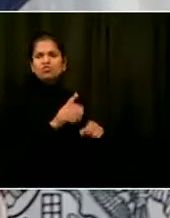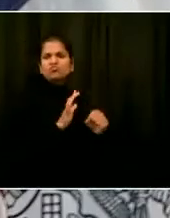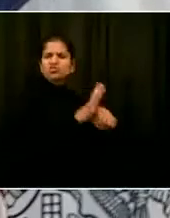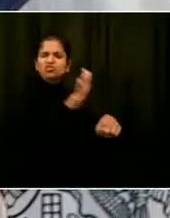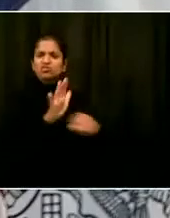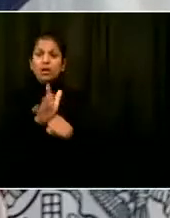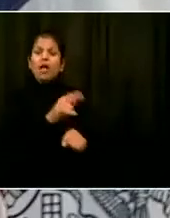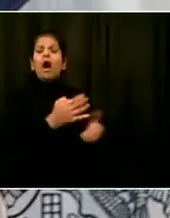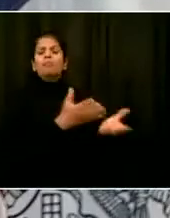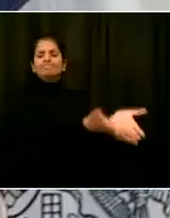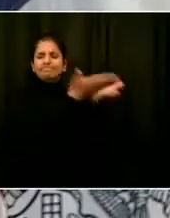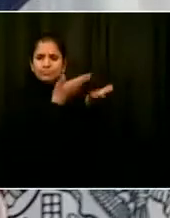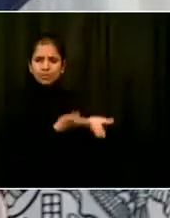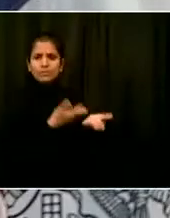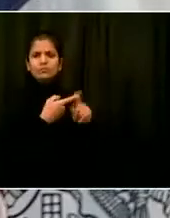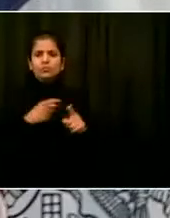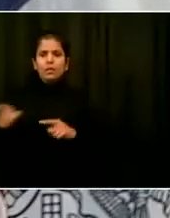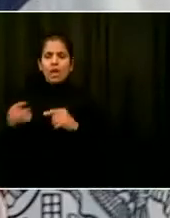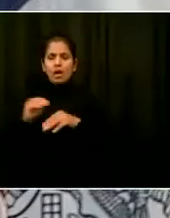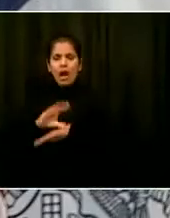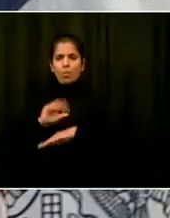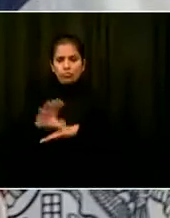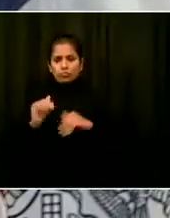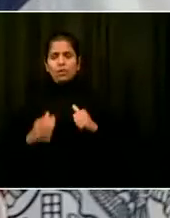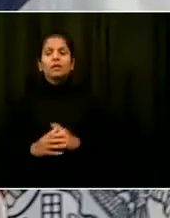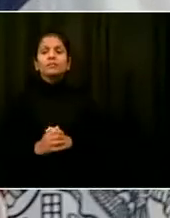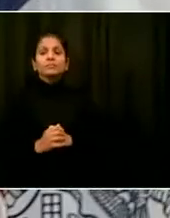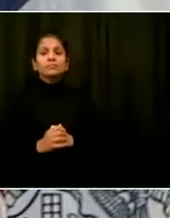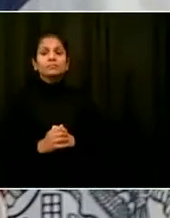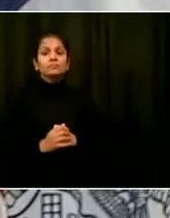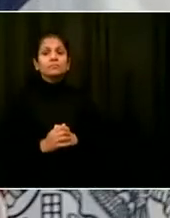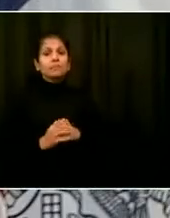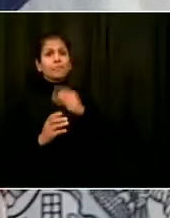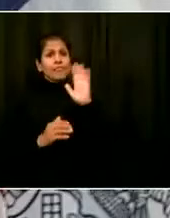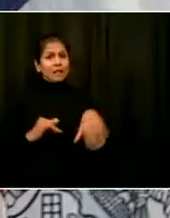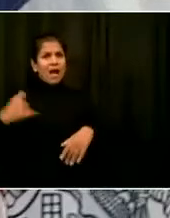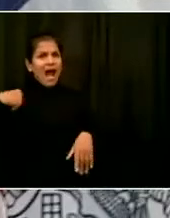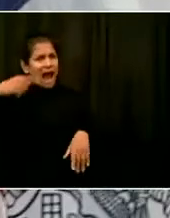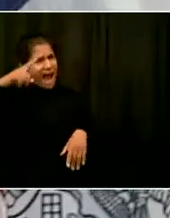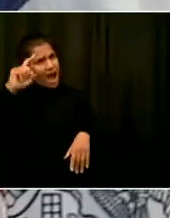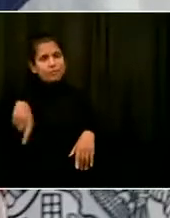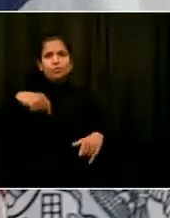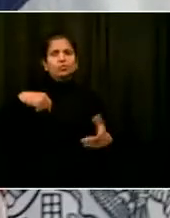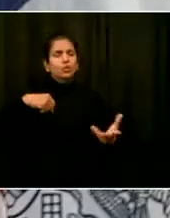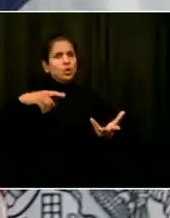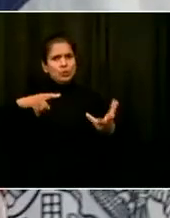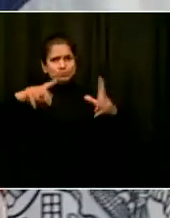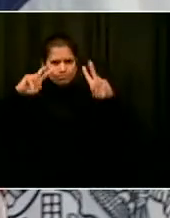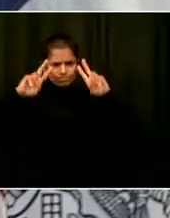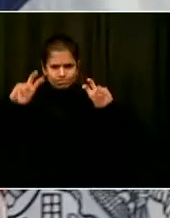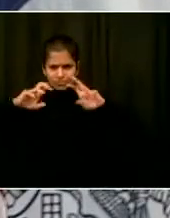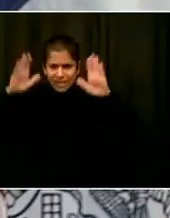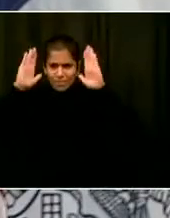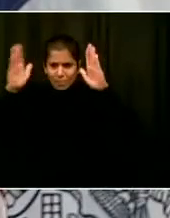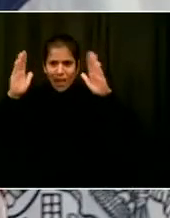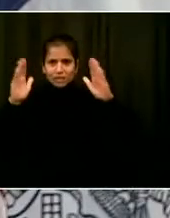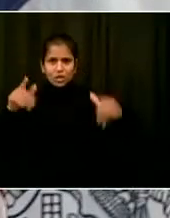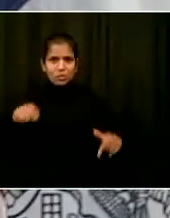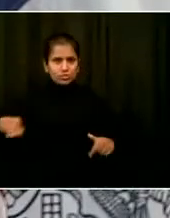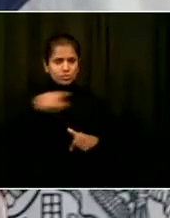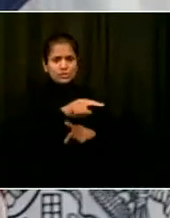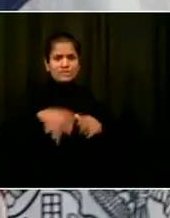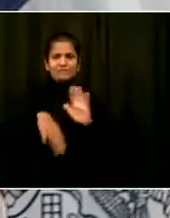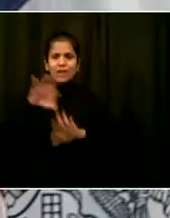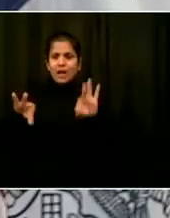should not by law be on the streets we're certainly going to act but I also would say Juliet New Yorkers uh are